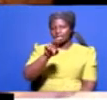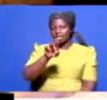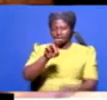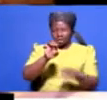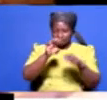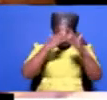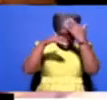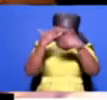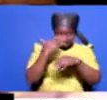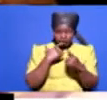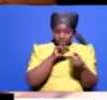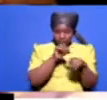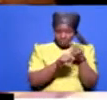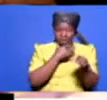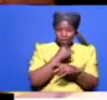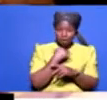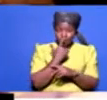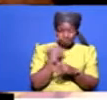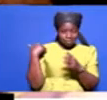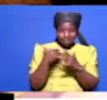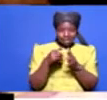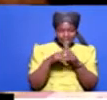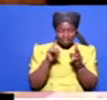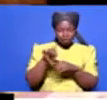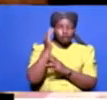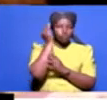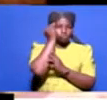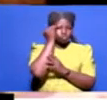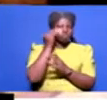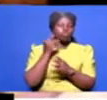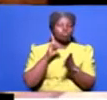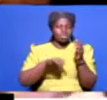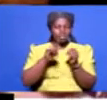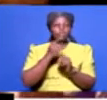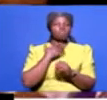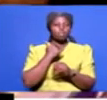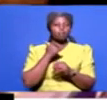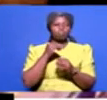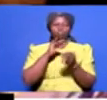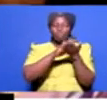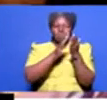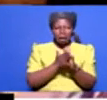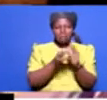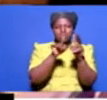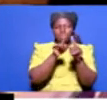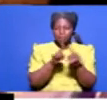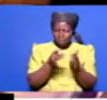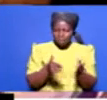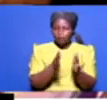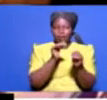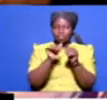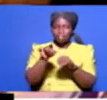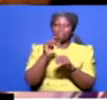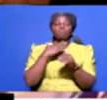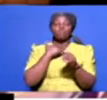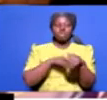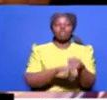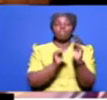start, knew what he wanted to become and the path he wanted to follow to achieve